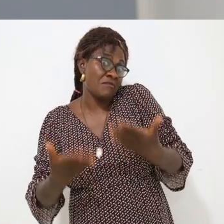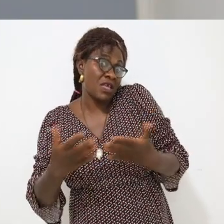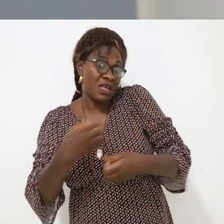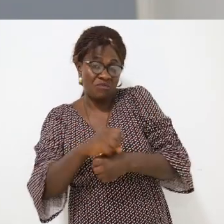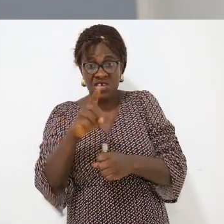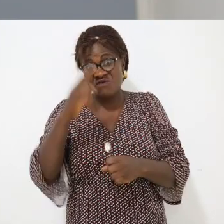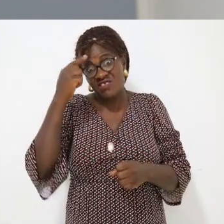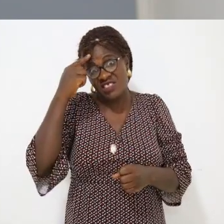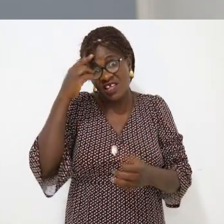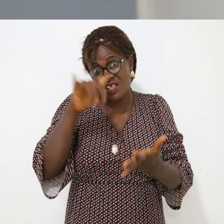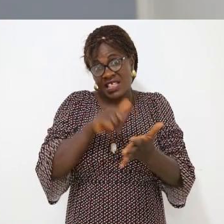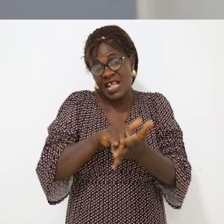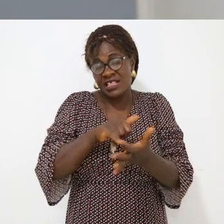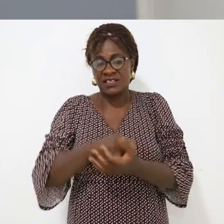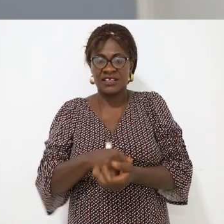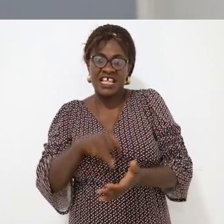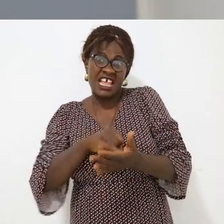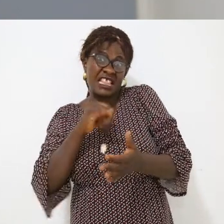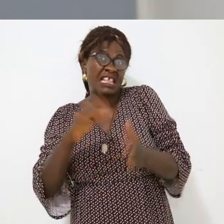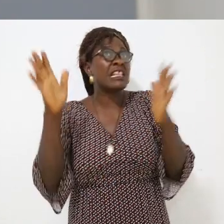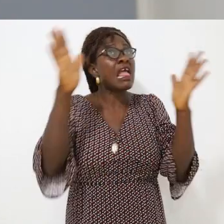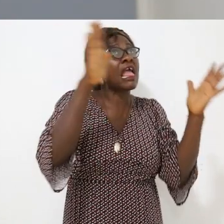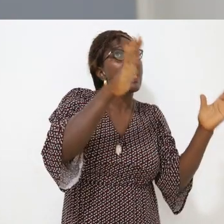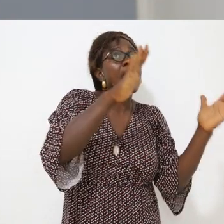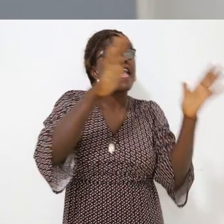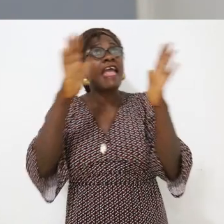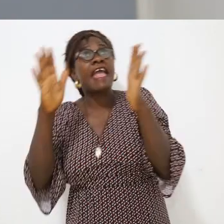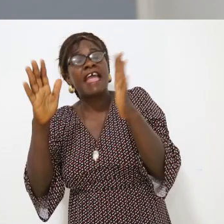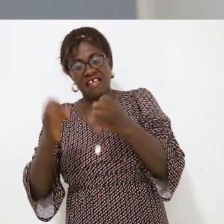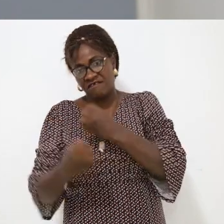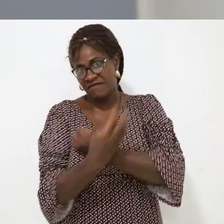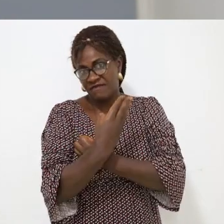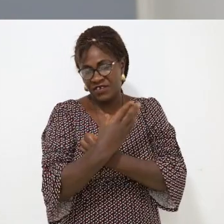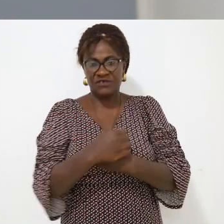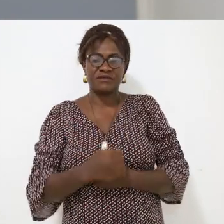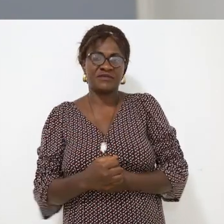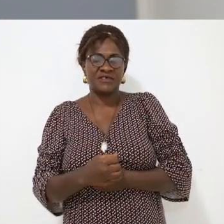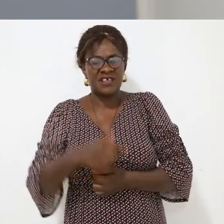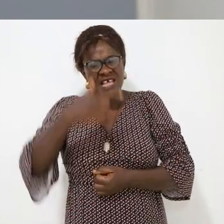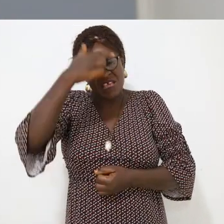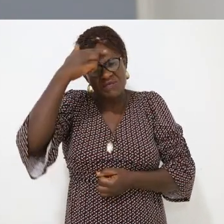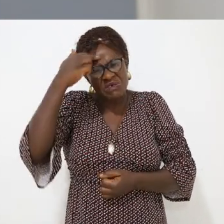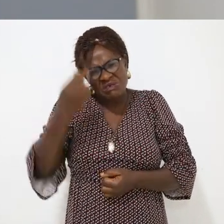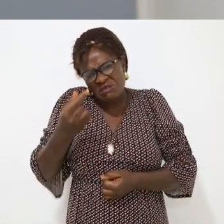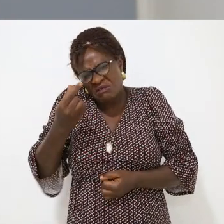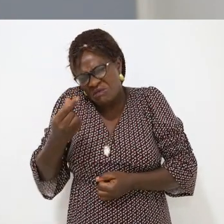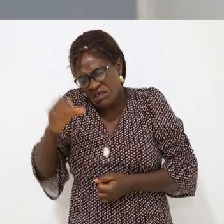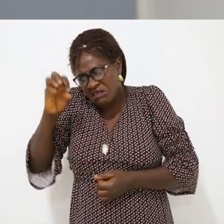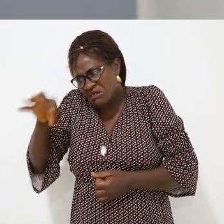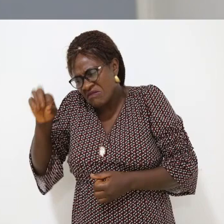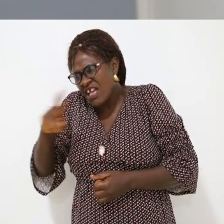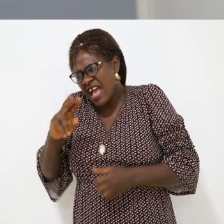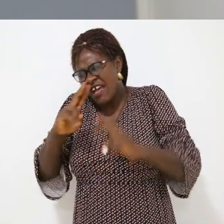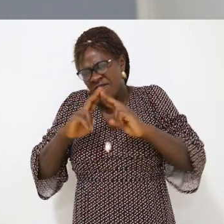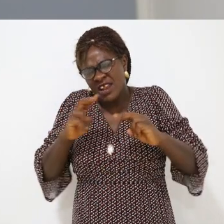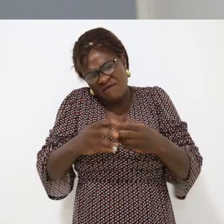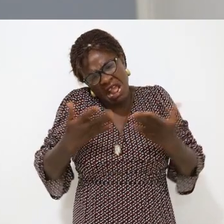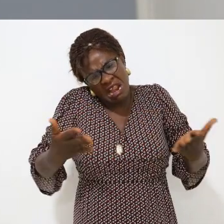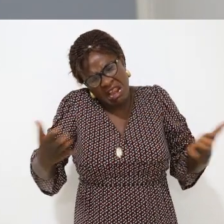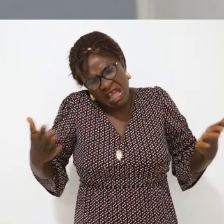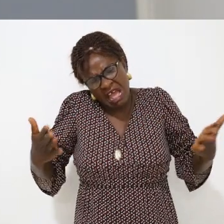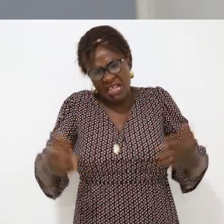may warrant one to think that it's an airborne infection, because these microdroplets are very